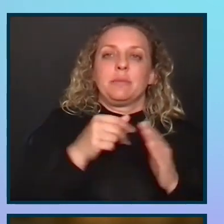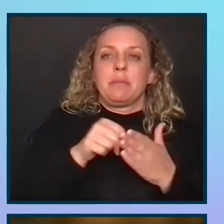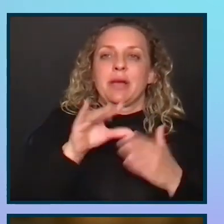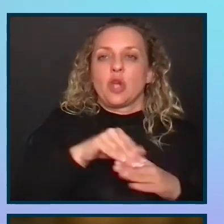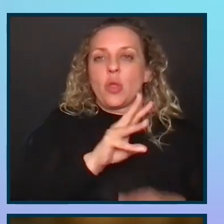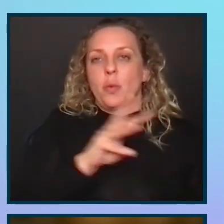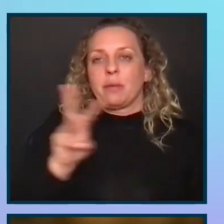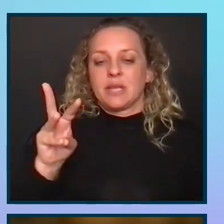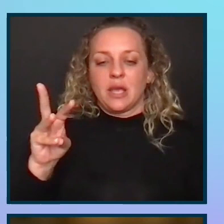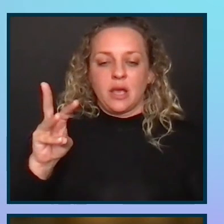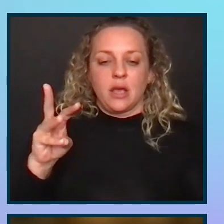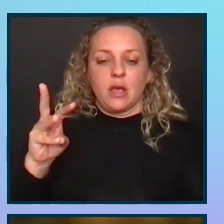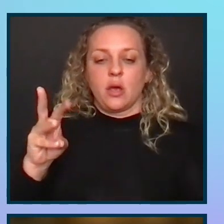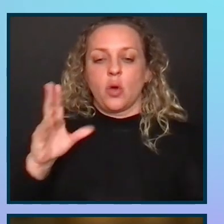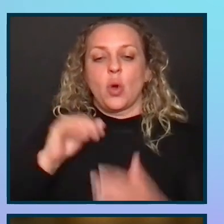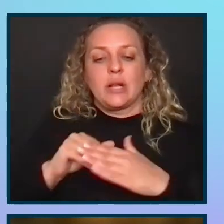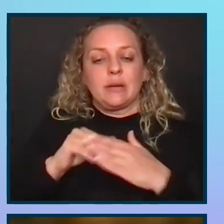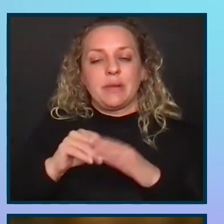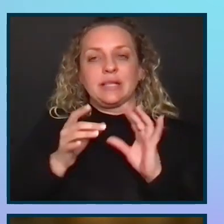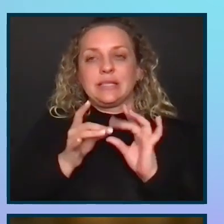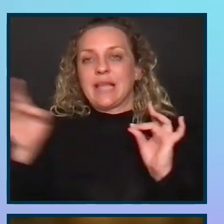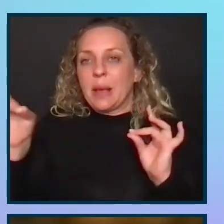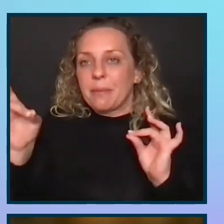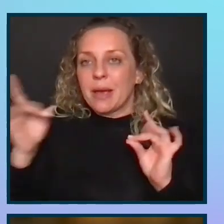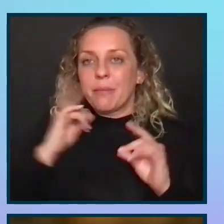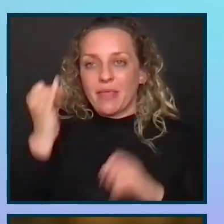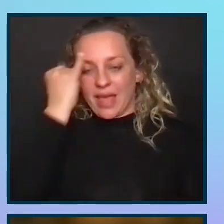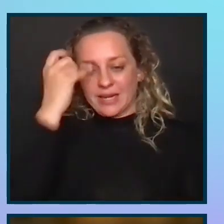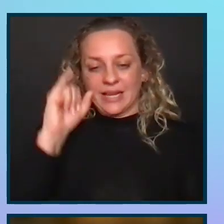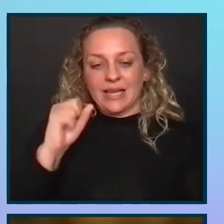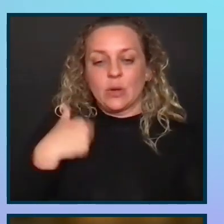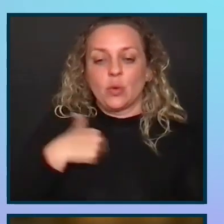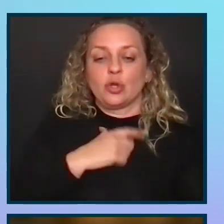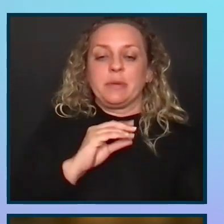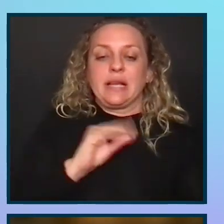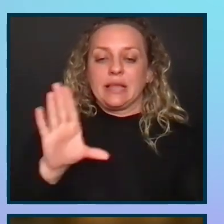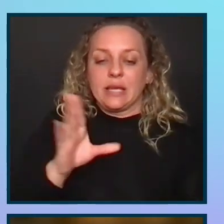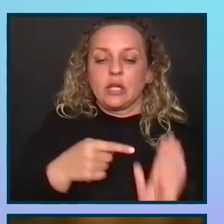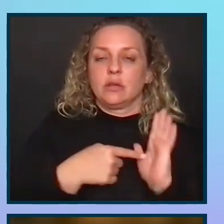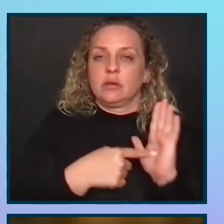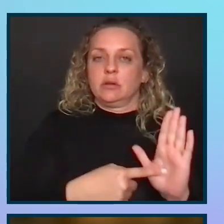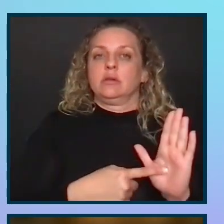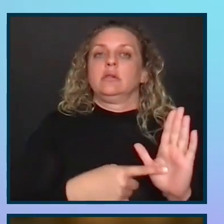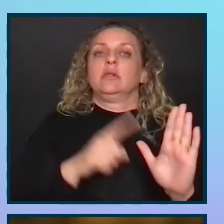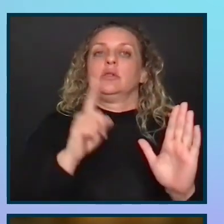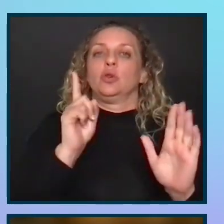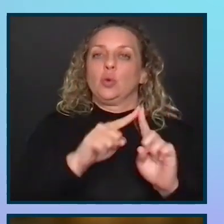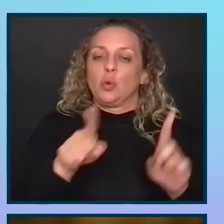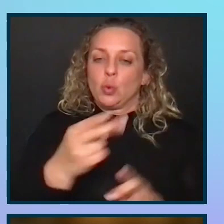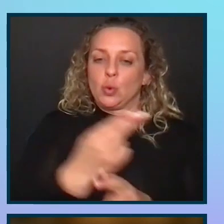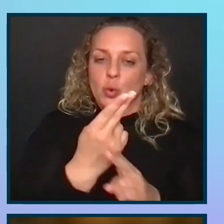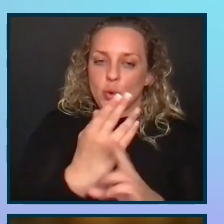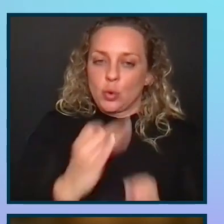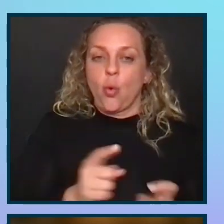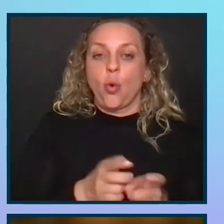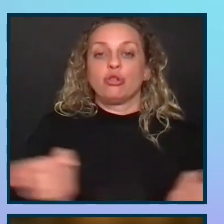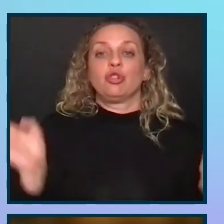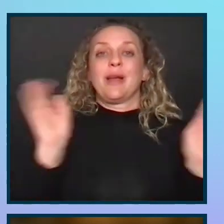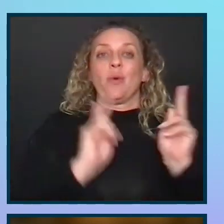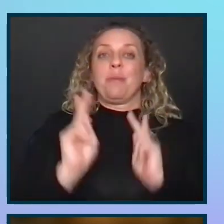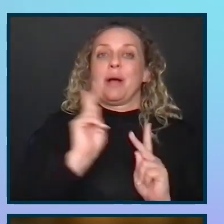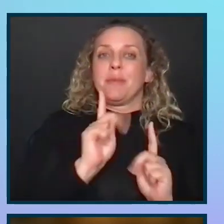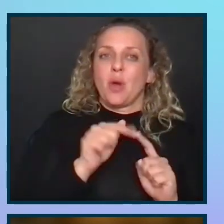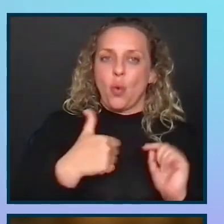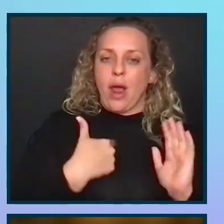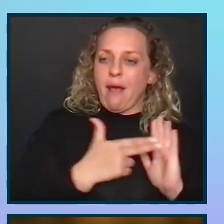website or an accessibility statement. But the idea is that you should be clearly conveying to your end user or to the general public where you